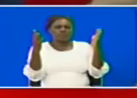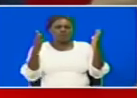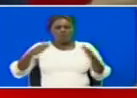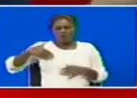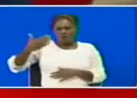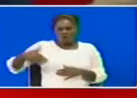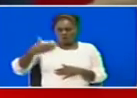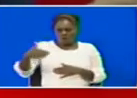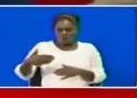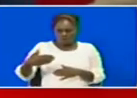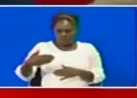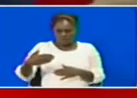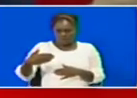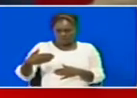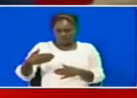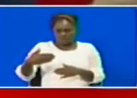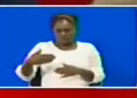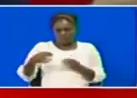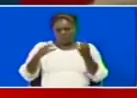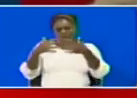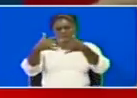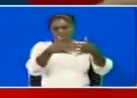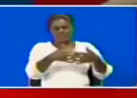all across our